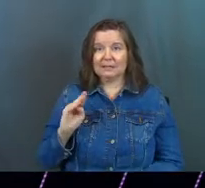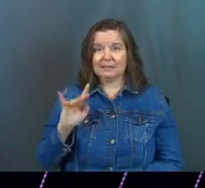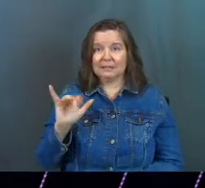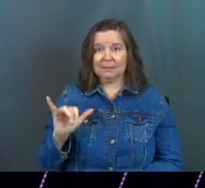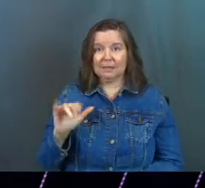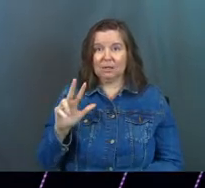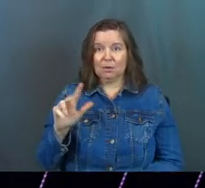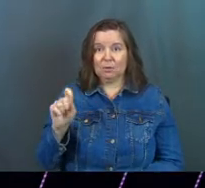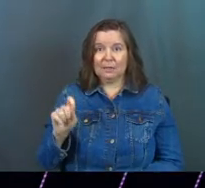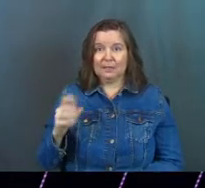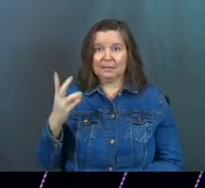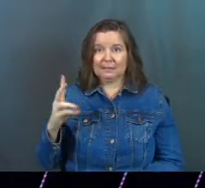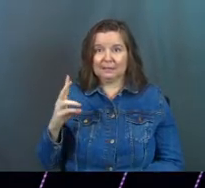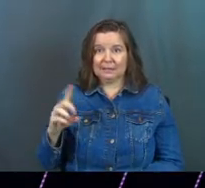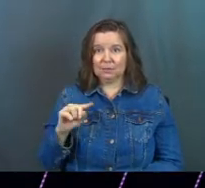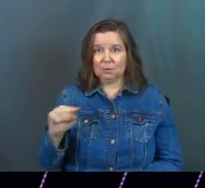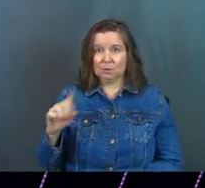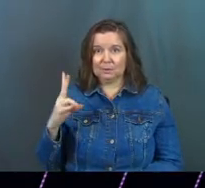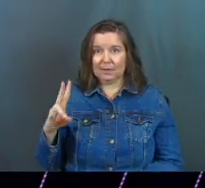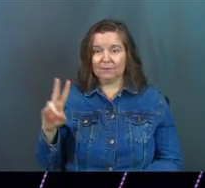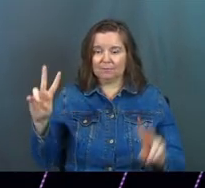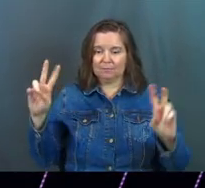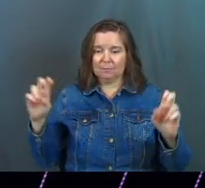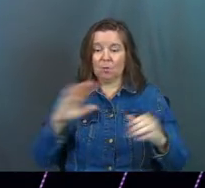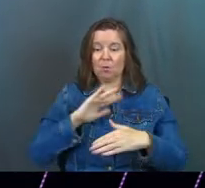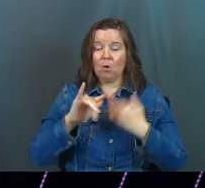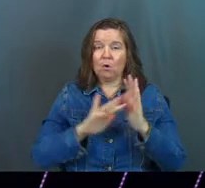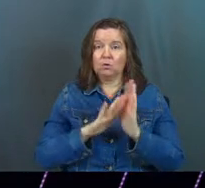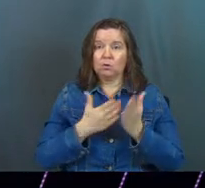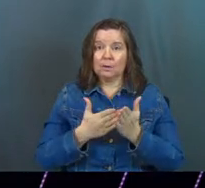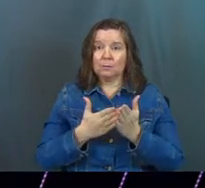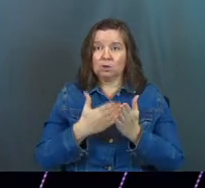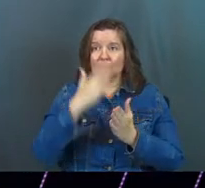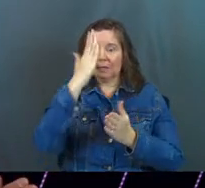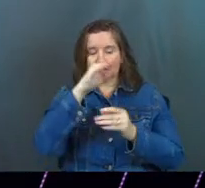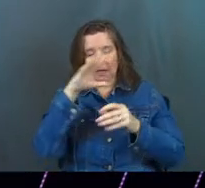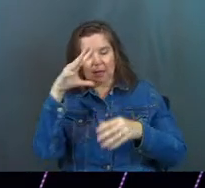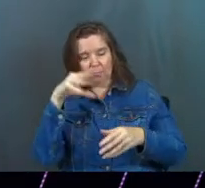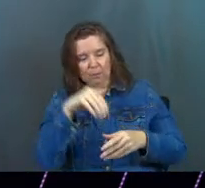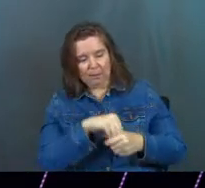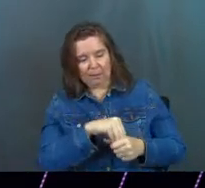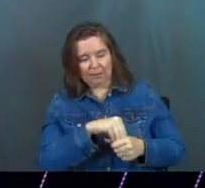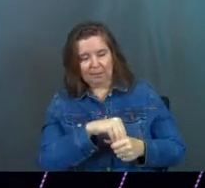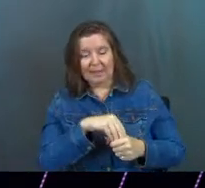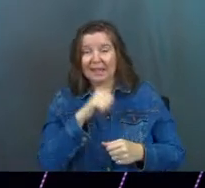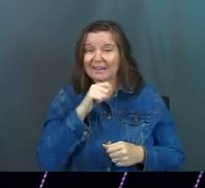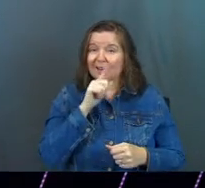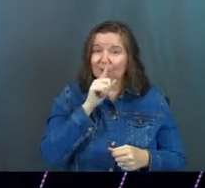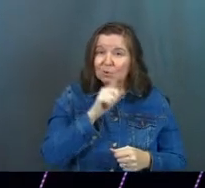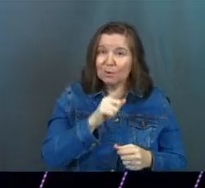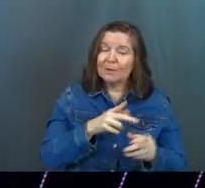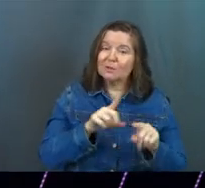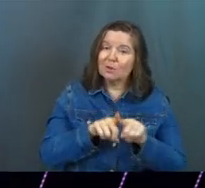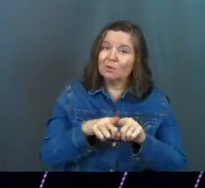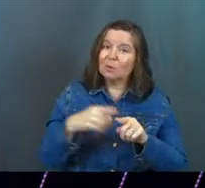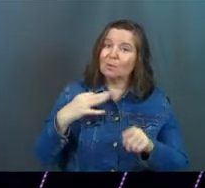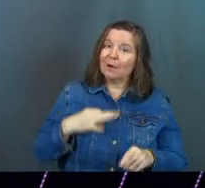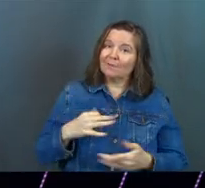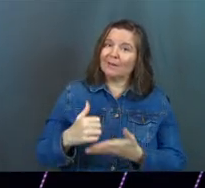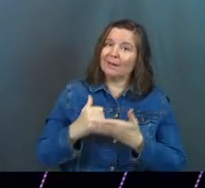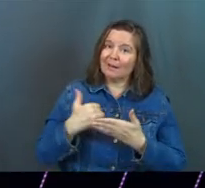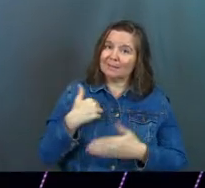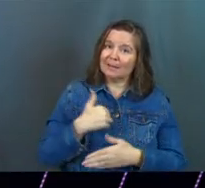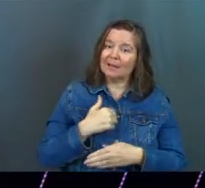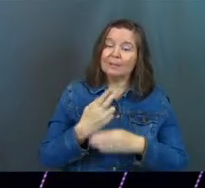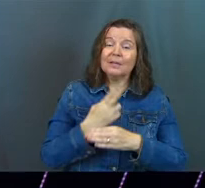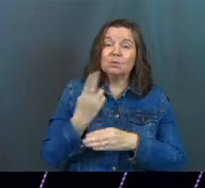3:16 through 17 says that all scripture is God-breathed, and it's not just true, it's profitable for us. Amen? That